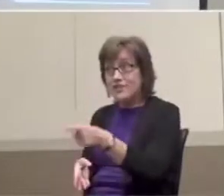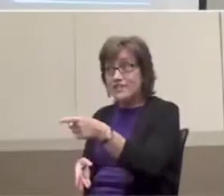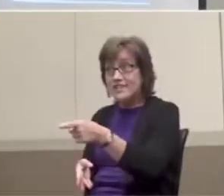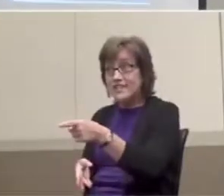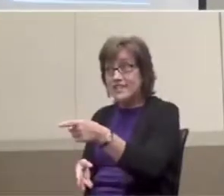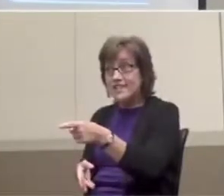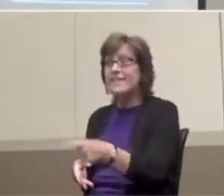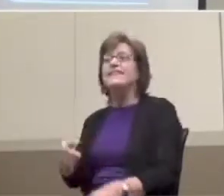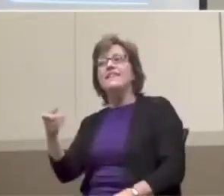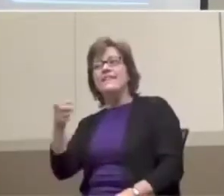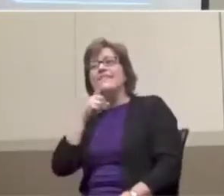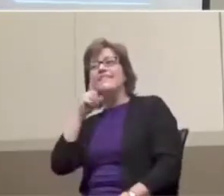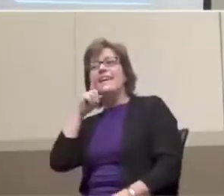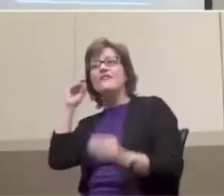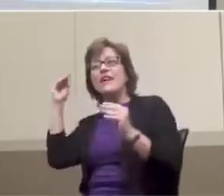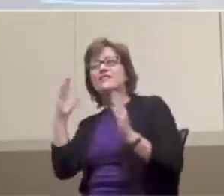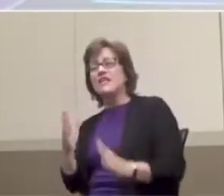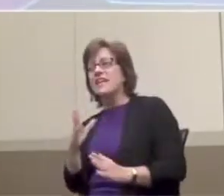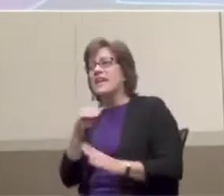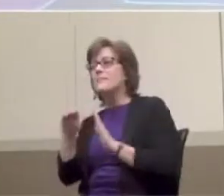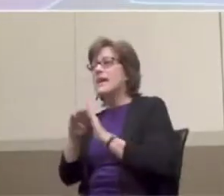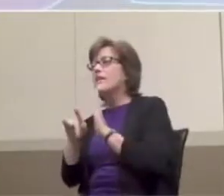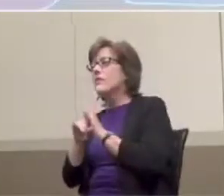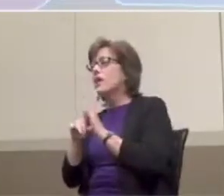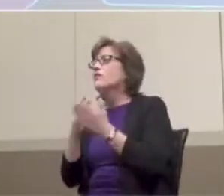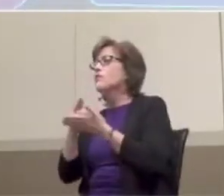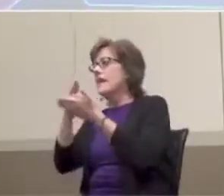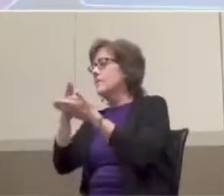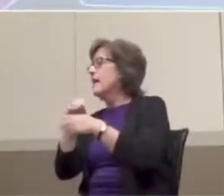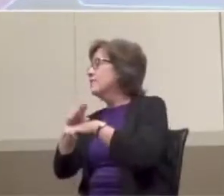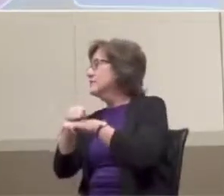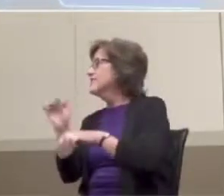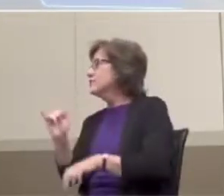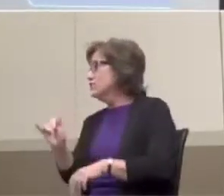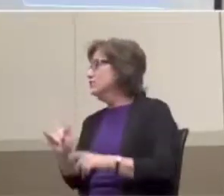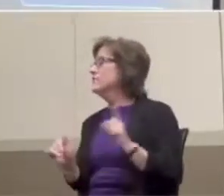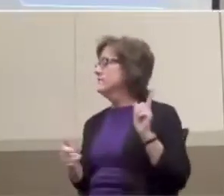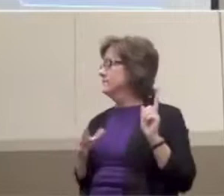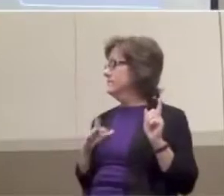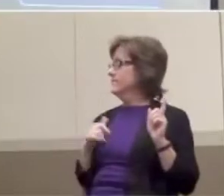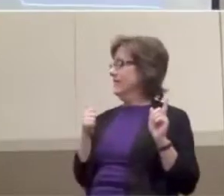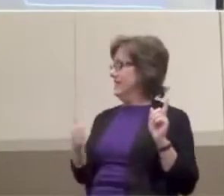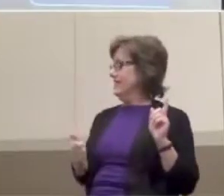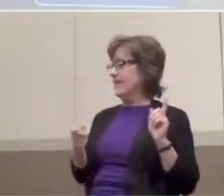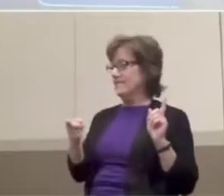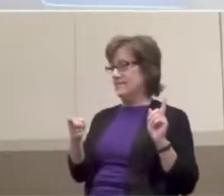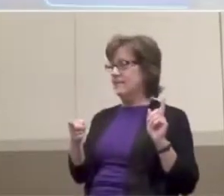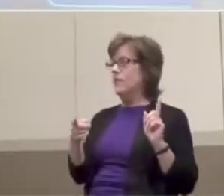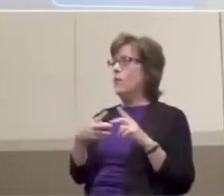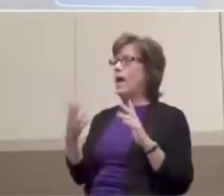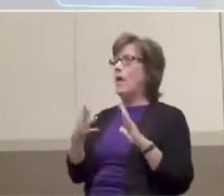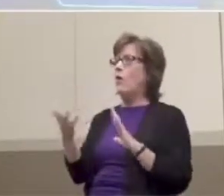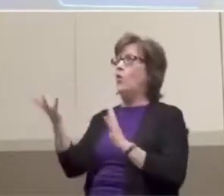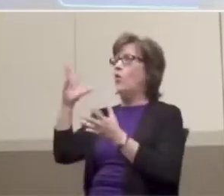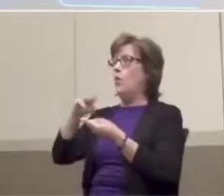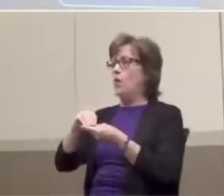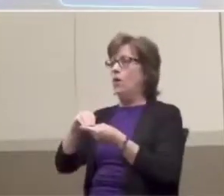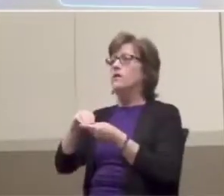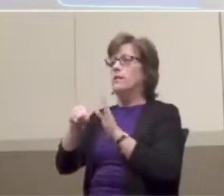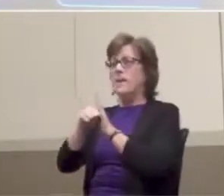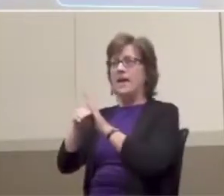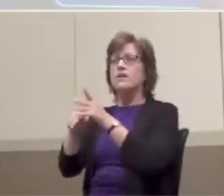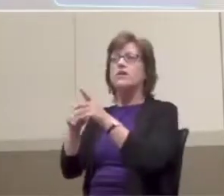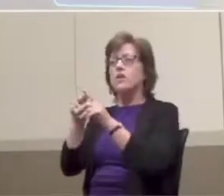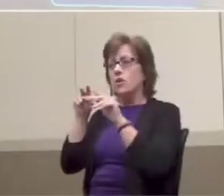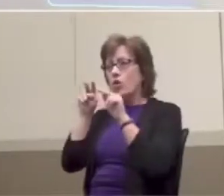Well, deaf educator, my background is Okay. counseling too. Fantastic. Okay. So very comprehensive model then, looking at the emotional